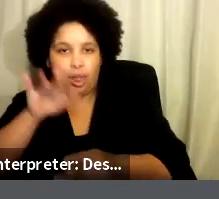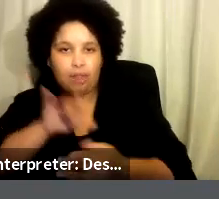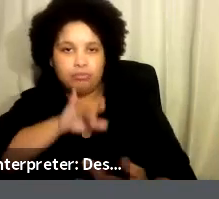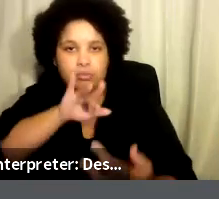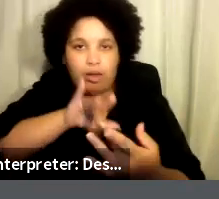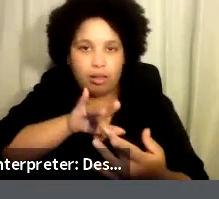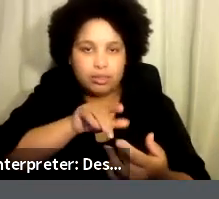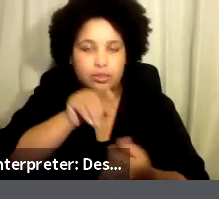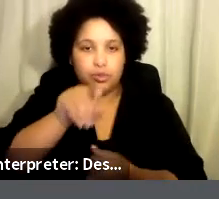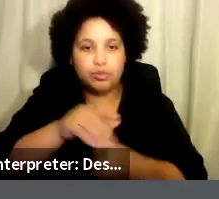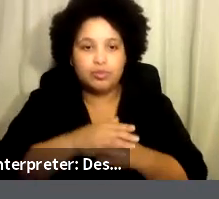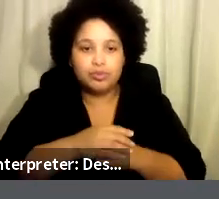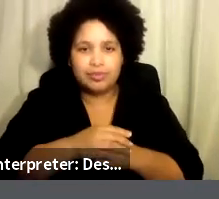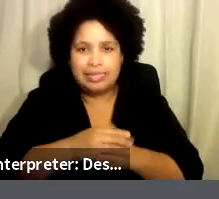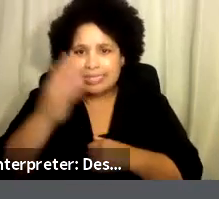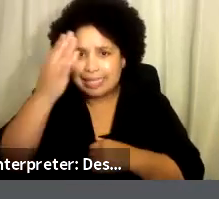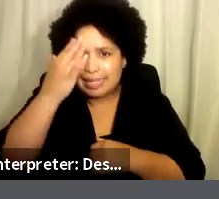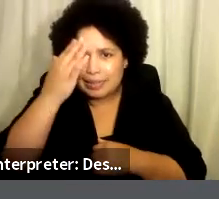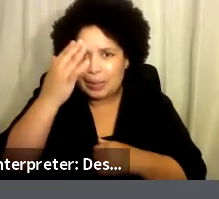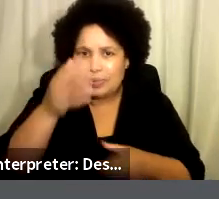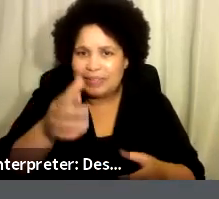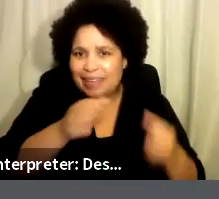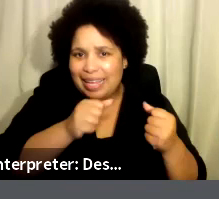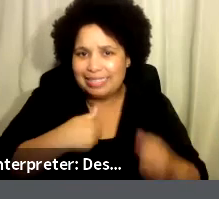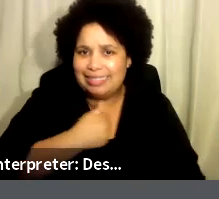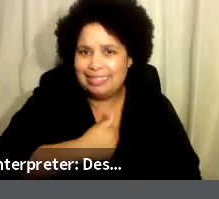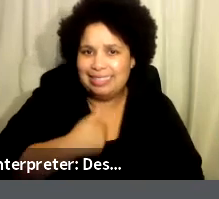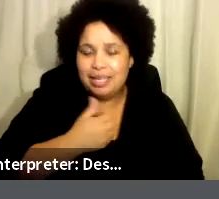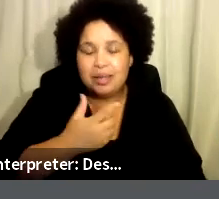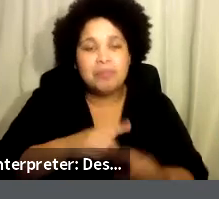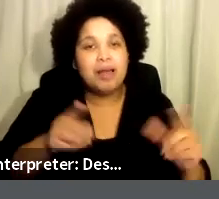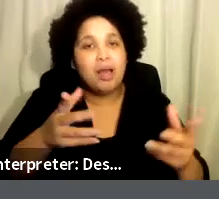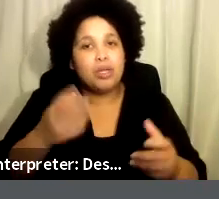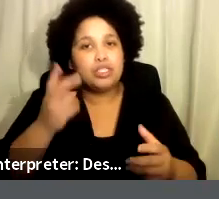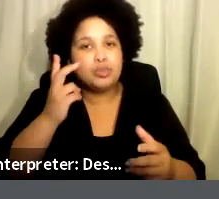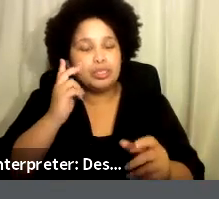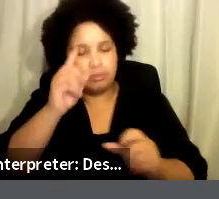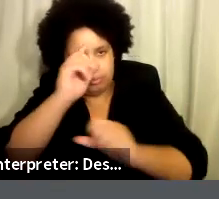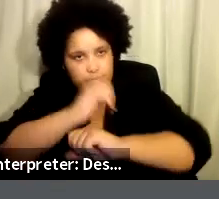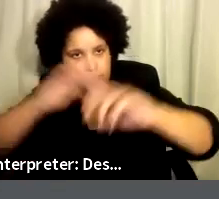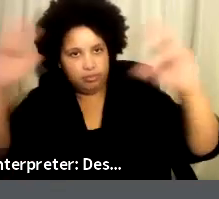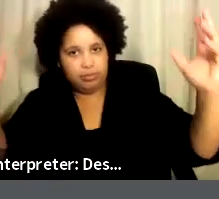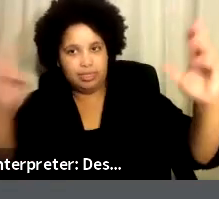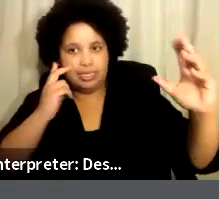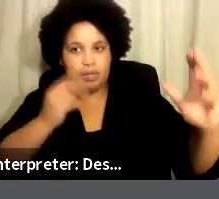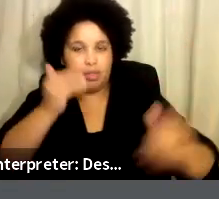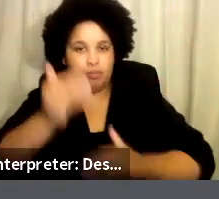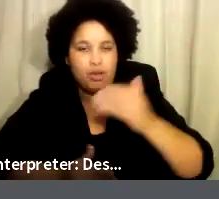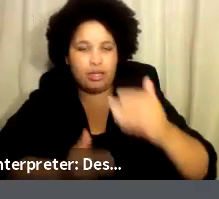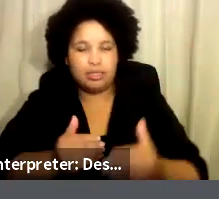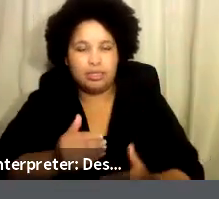I'm sorry, I know I moved through it a little bit fast, but I just wanted you guys to get a visual of what it looks like.